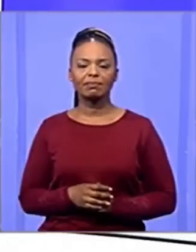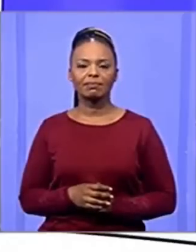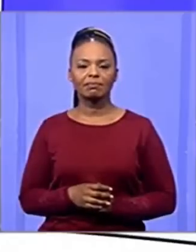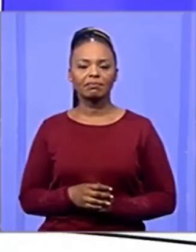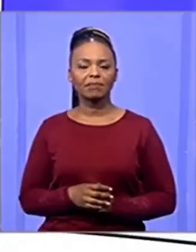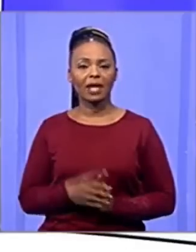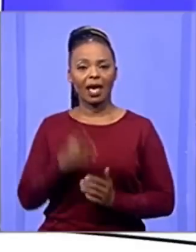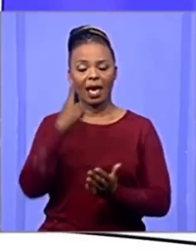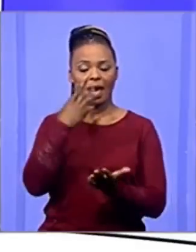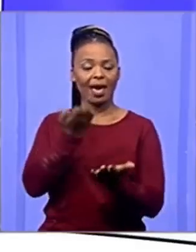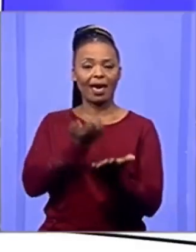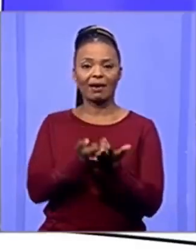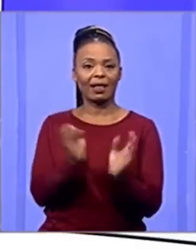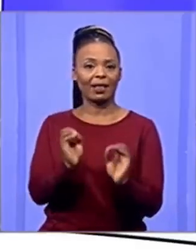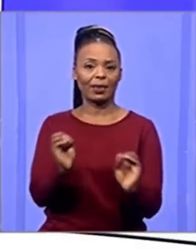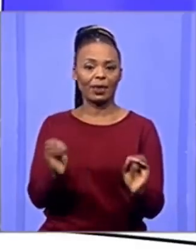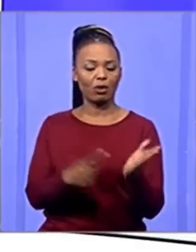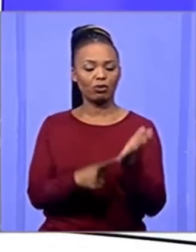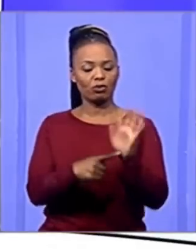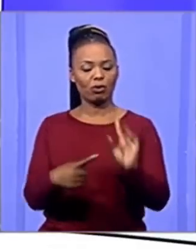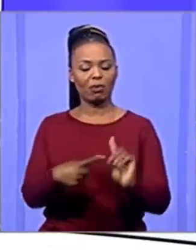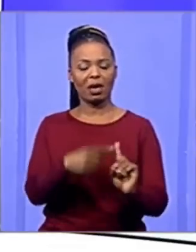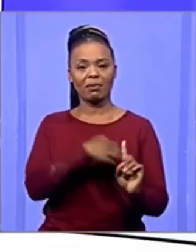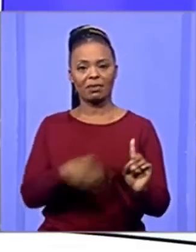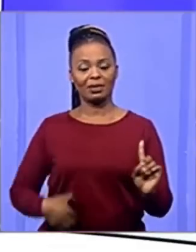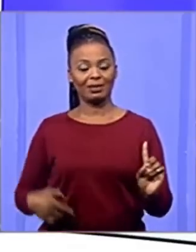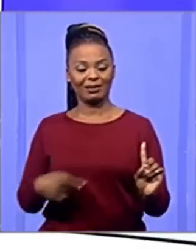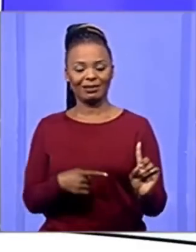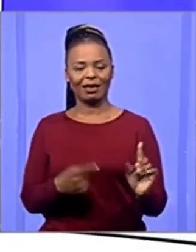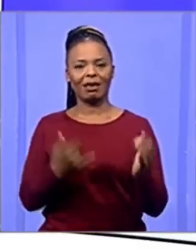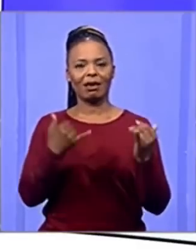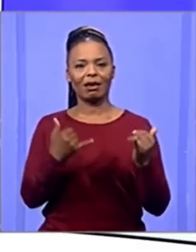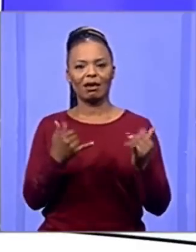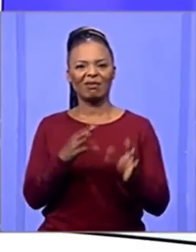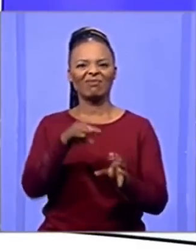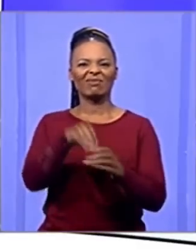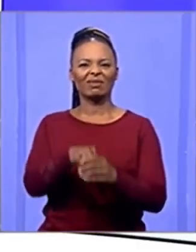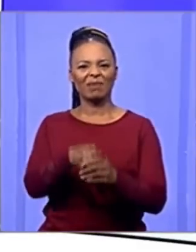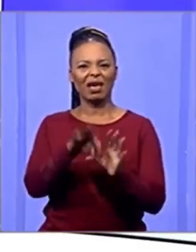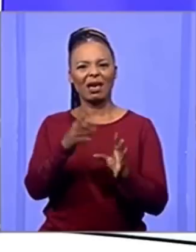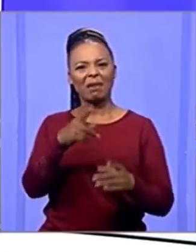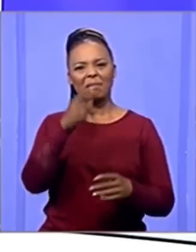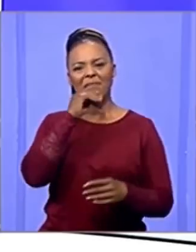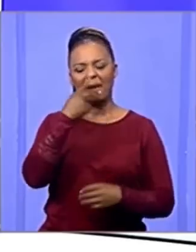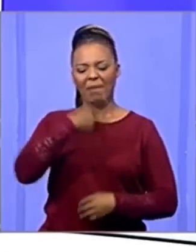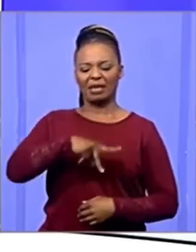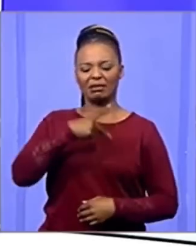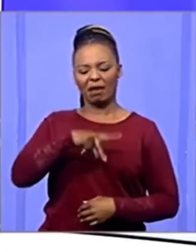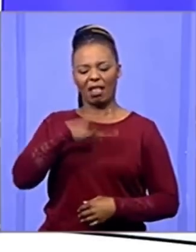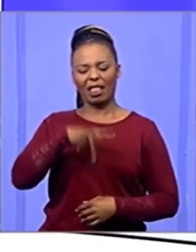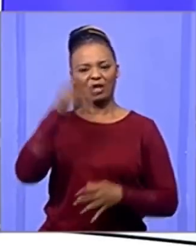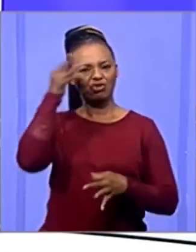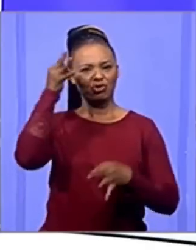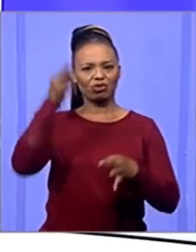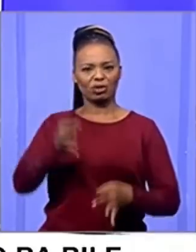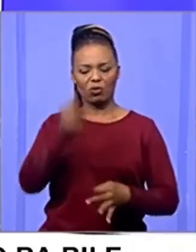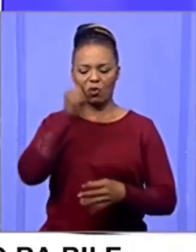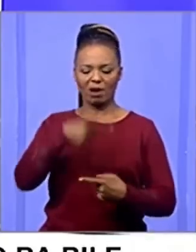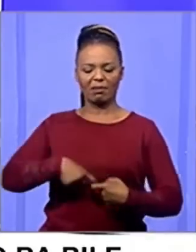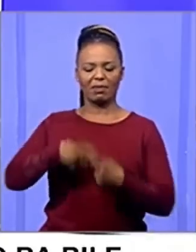Ha ho bopaki bo bontshang hore Mopresidente Cyril Ramaphosa o bile le kgotla ya ditabatabelo ha ne a khina nakwana mosebetsing advocate Bosisiwe